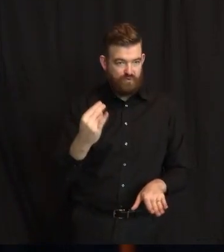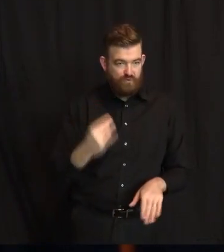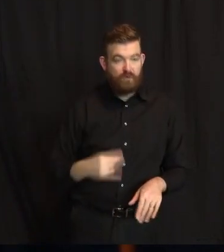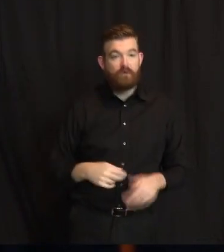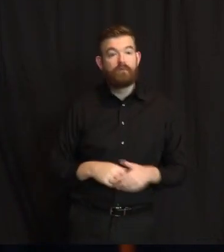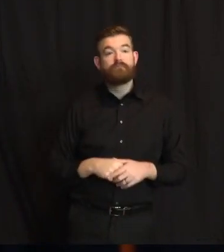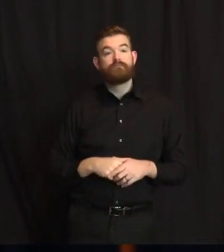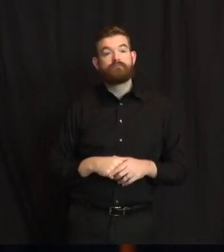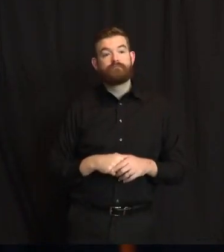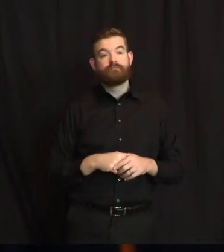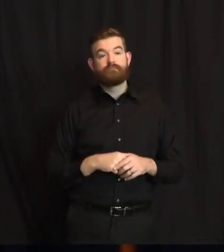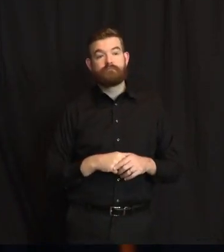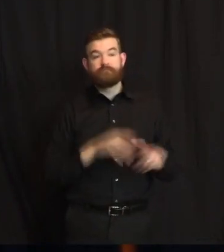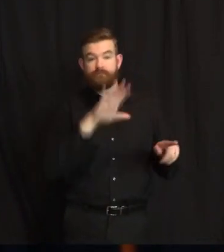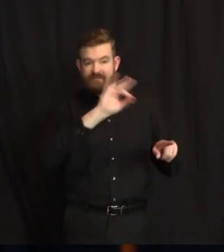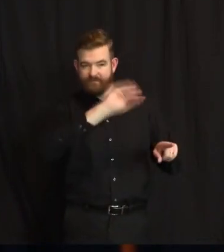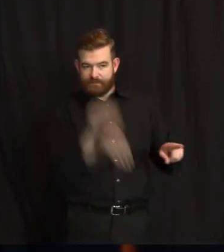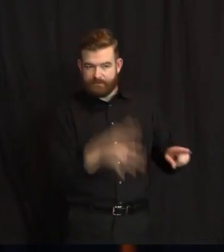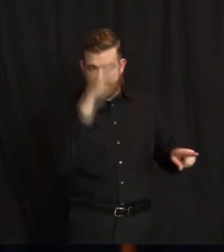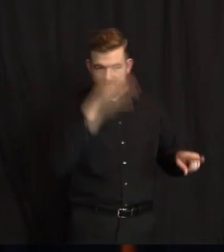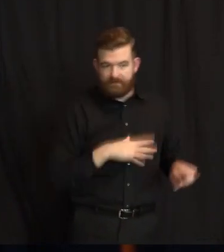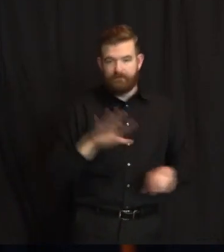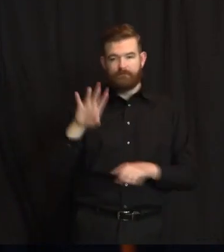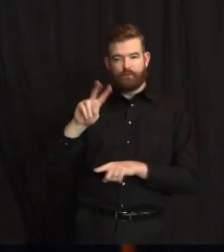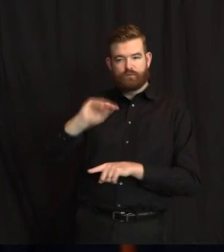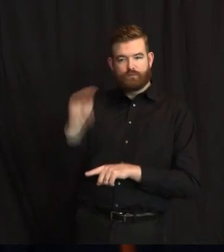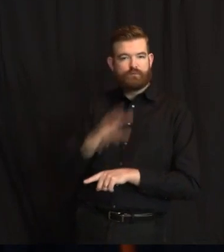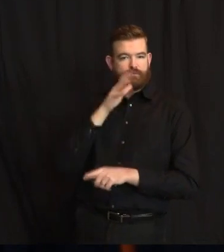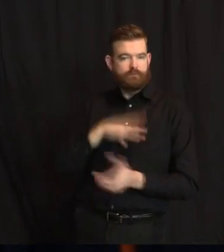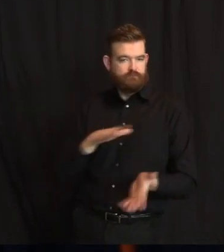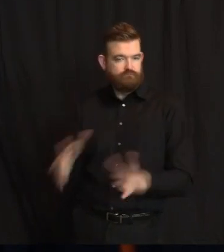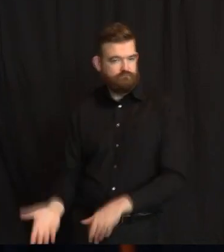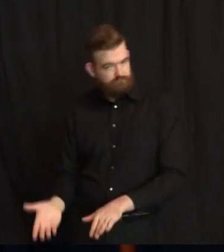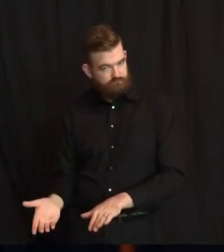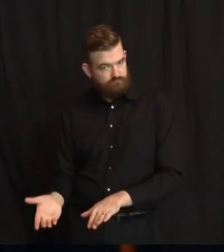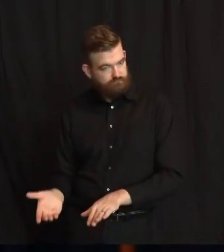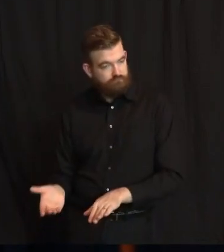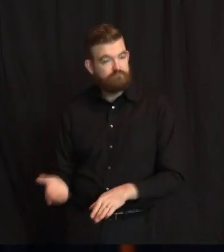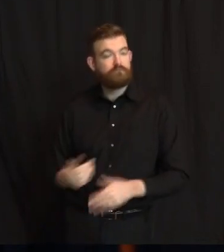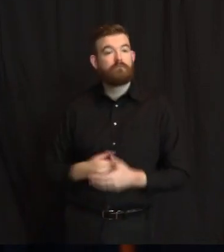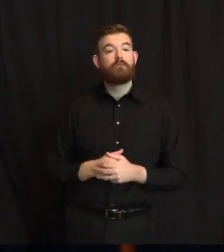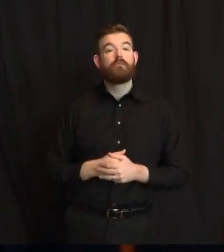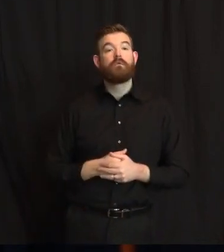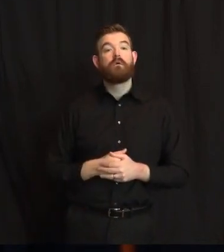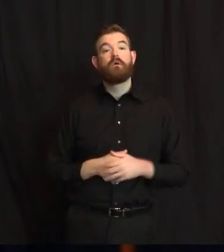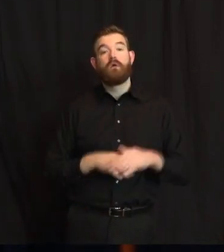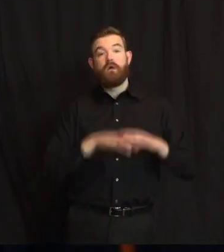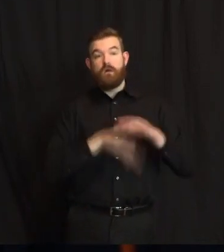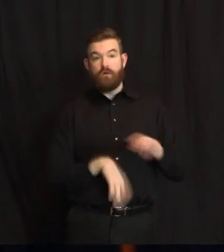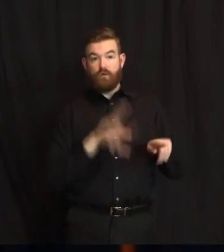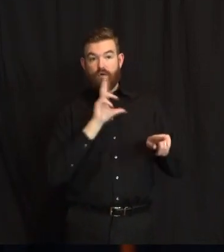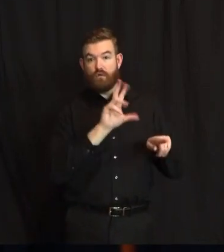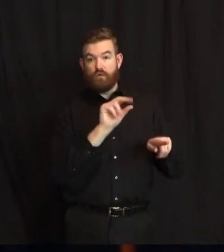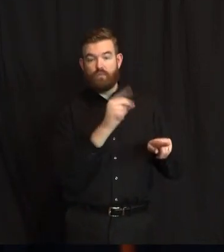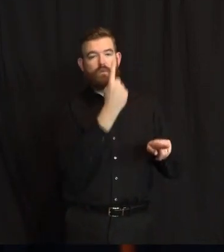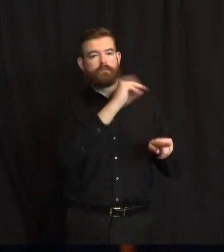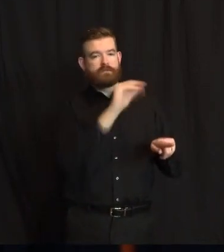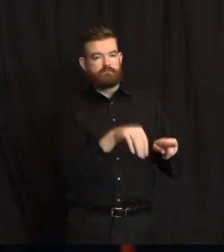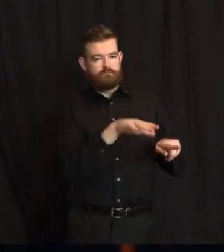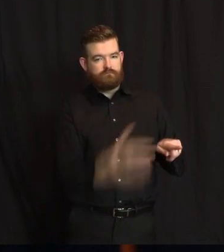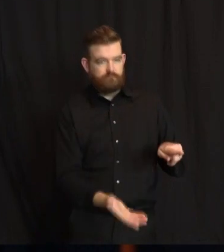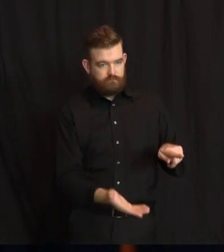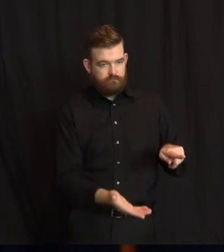female. The age range is holding at about 1% under 30 years of age, 4% between the ages